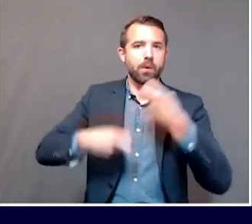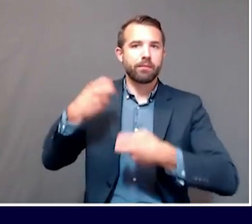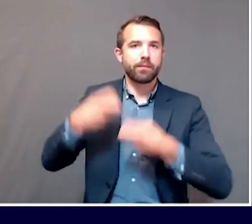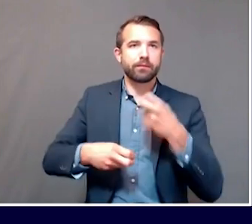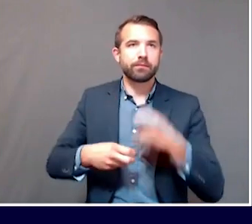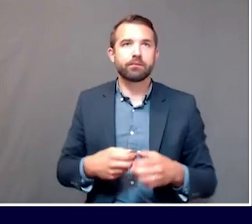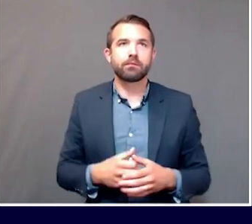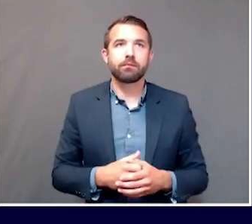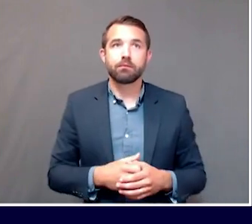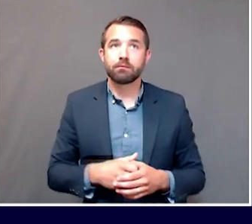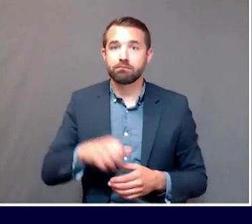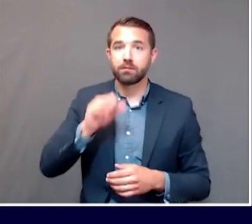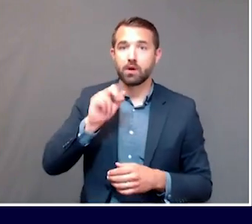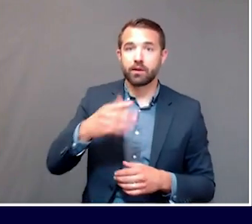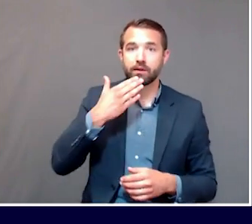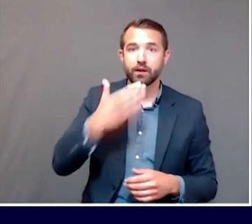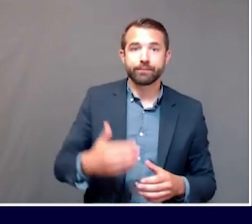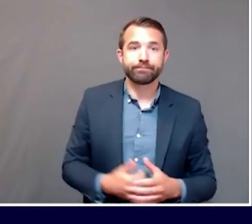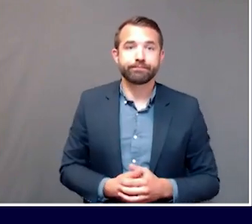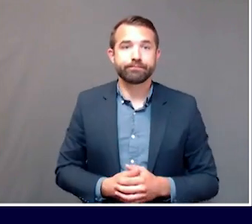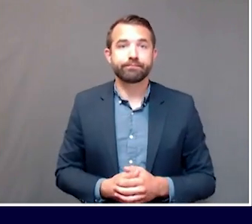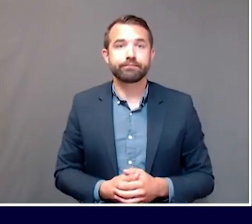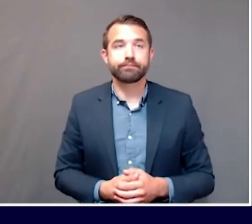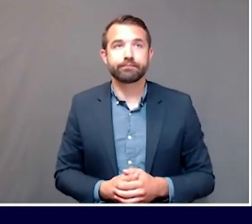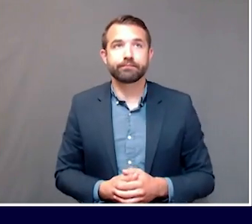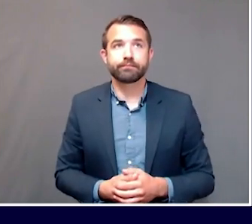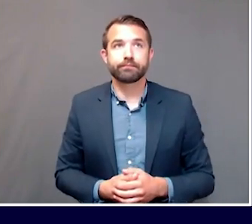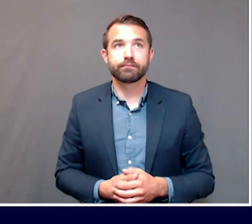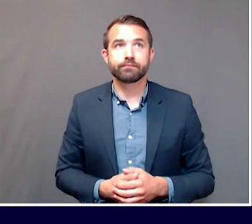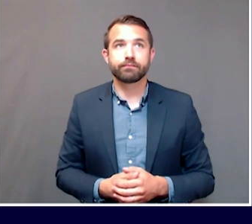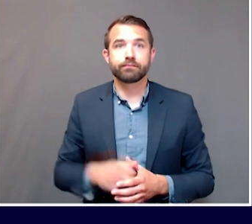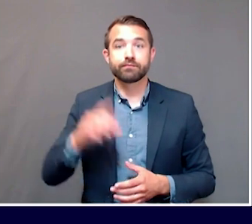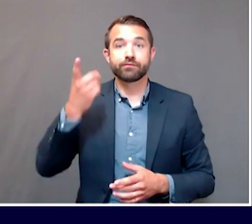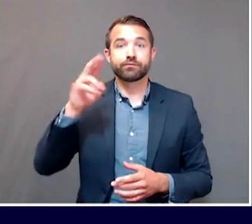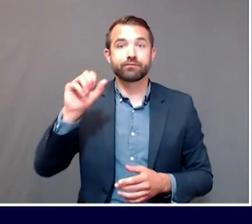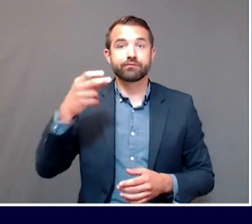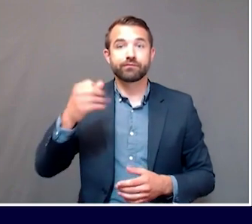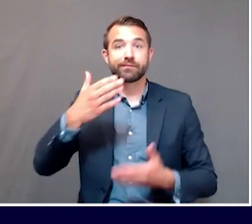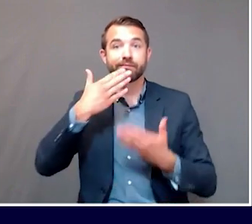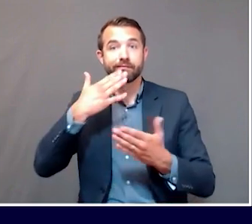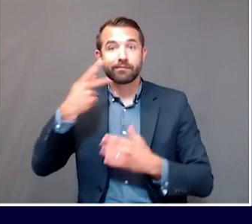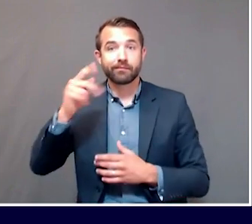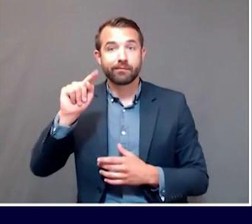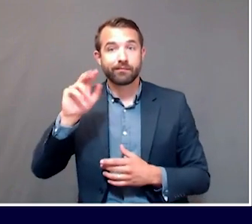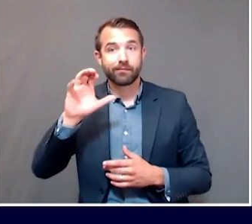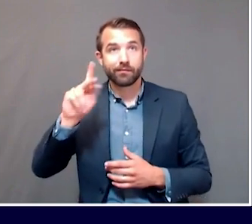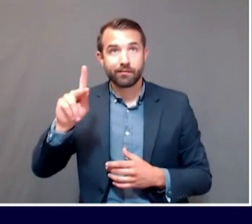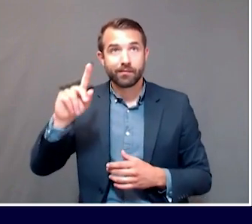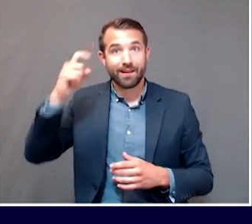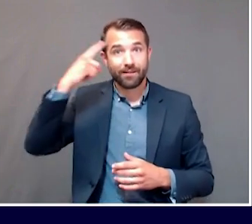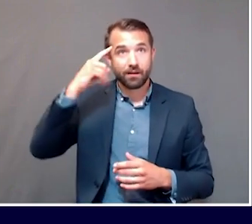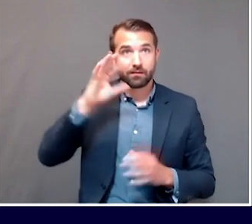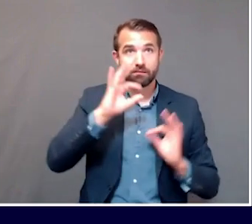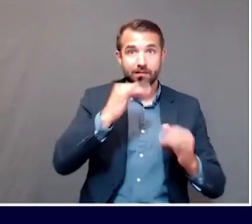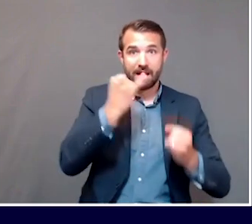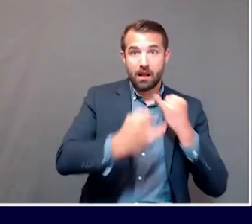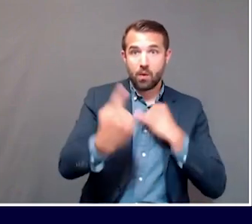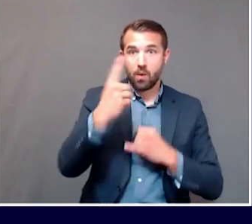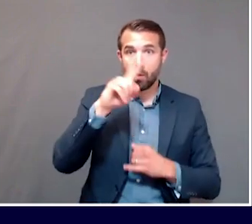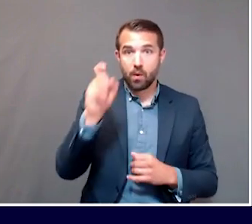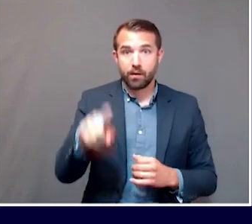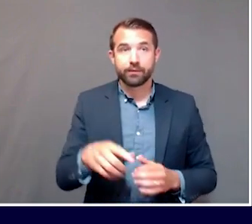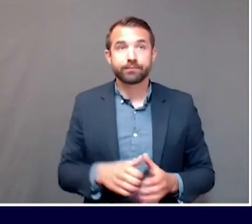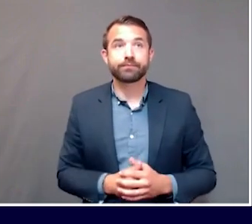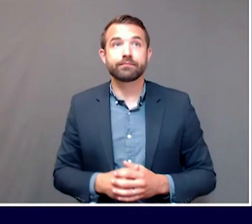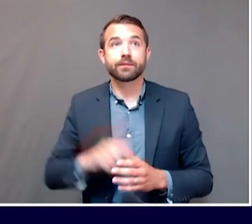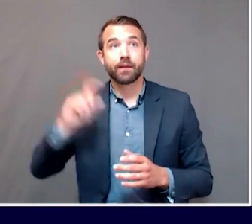Thank you. Great. Thank you, Patrick. And Governor, that was the last question for the afternoon. Well, that's great. Thank you very much. I